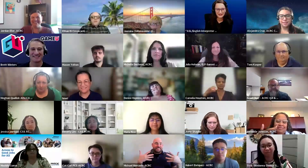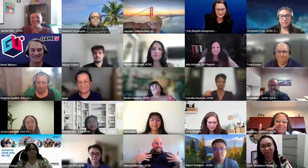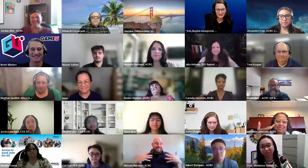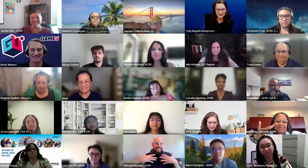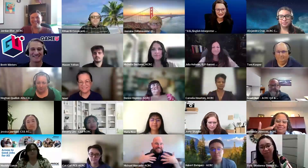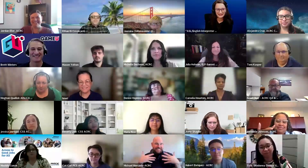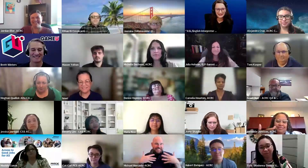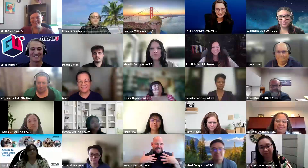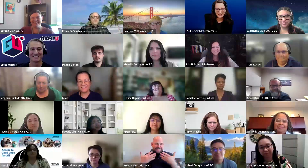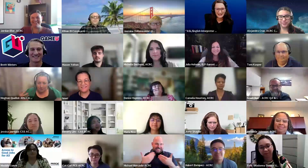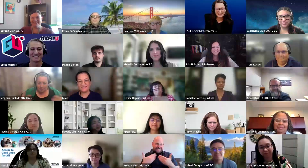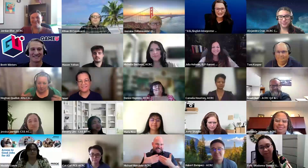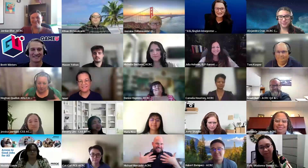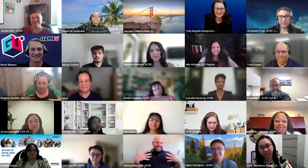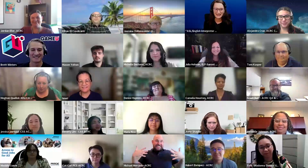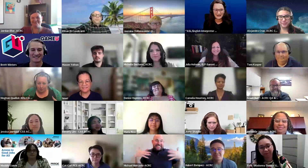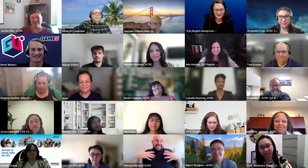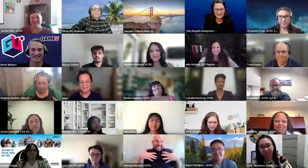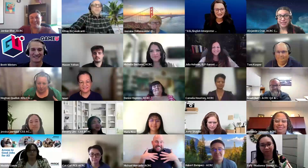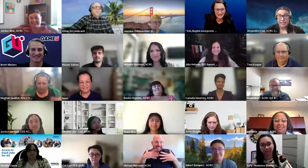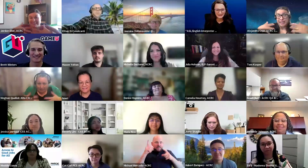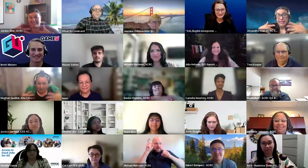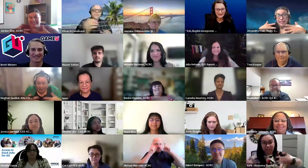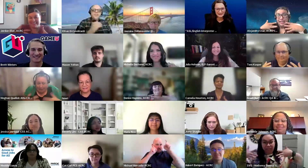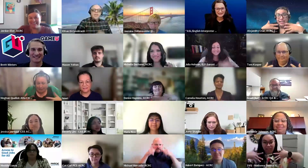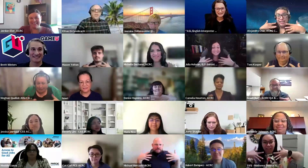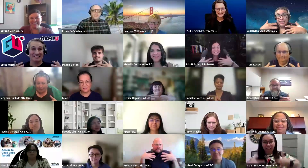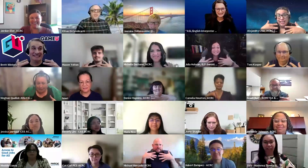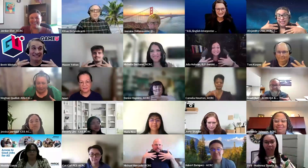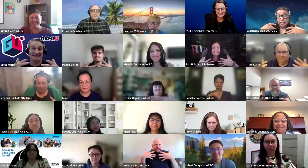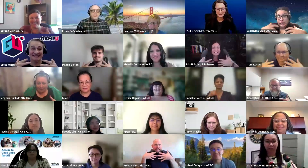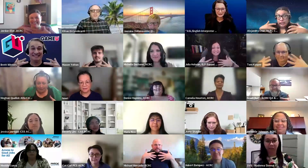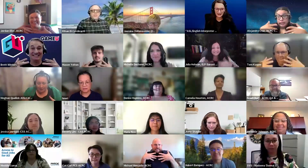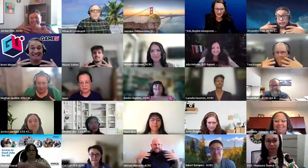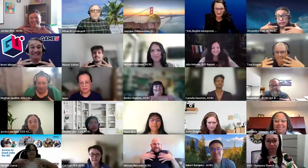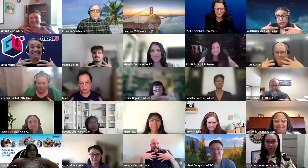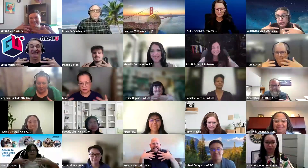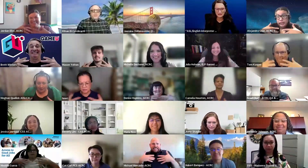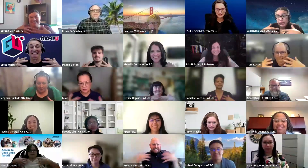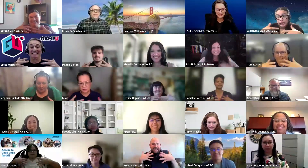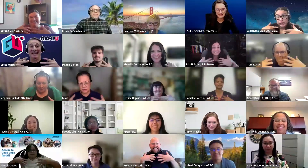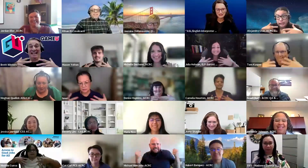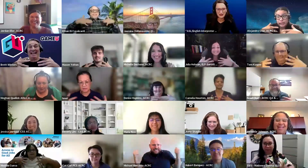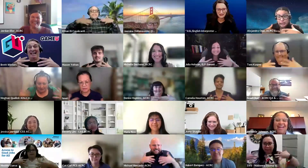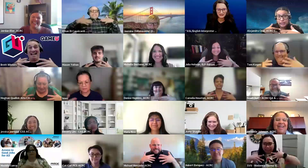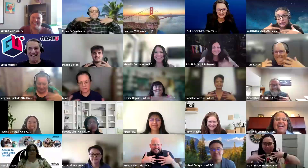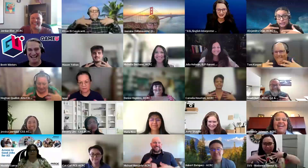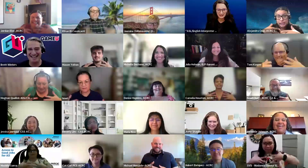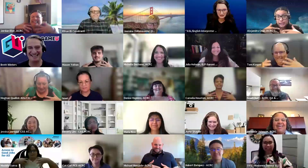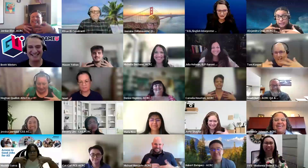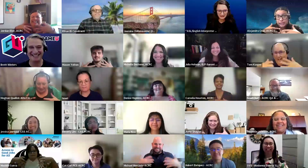Very good, everyone. And scared or scary. That one's easy, just like that. But you got to have the facial expression to